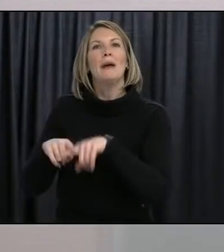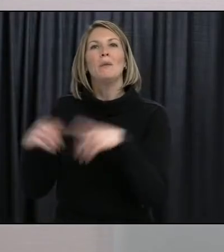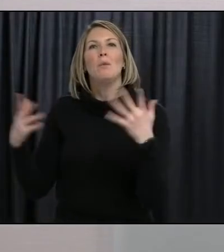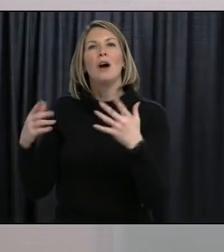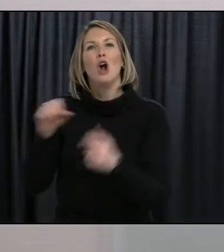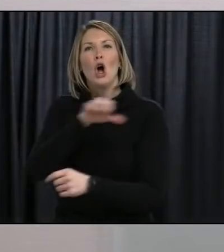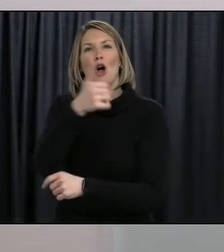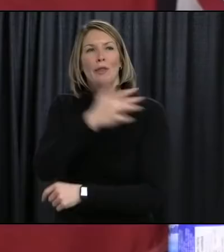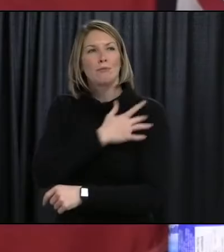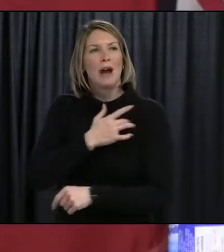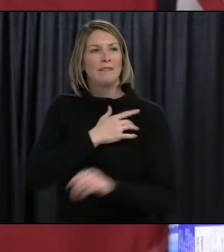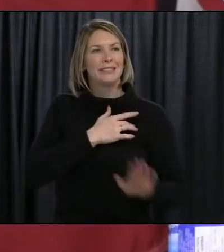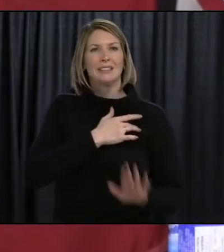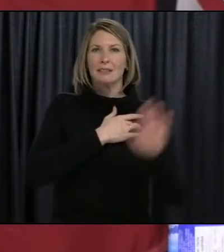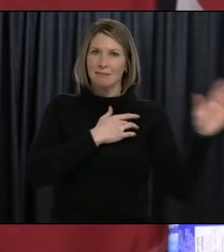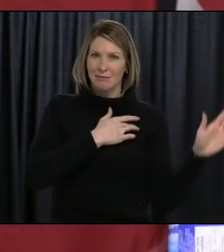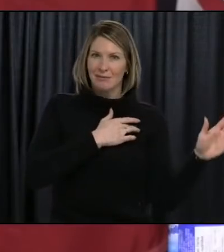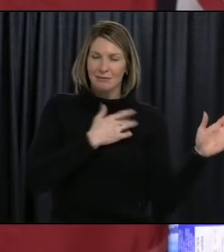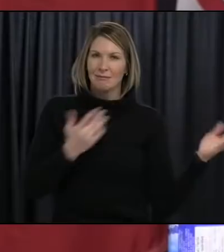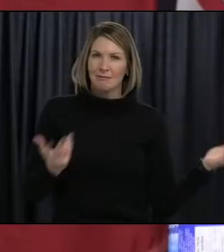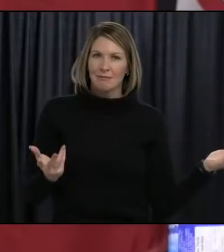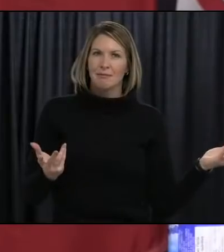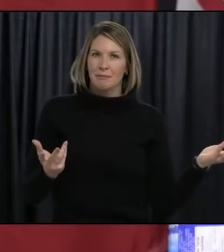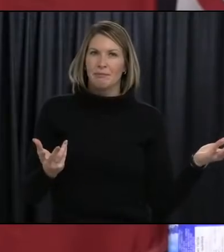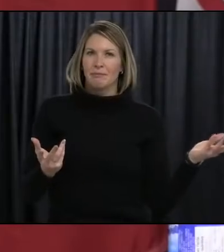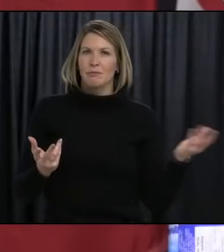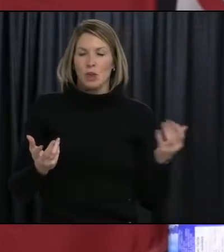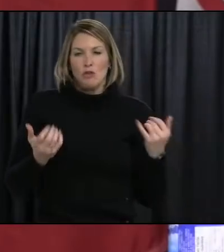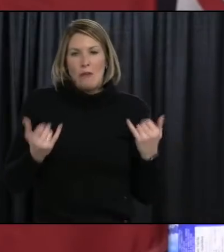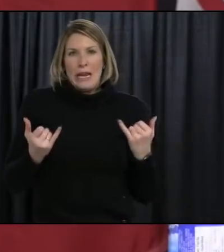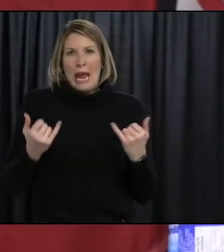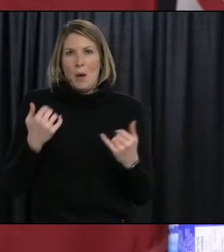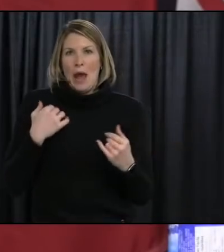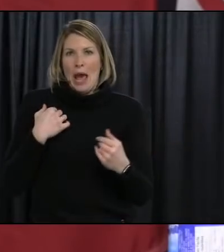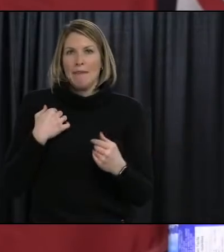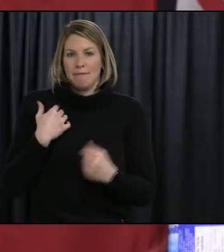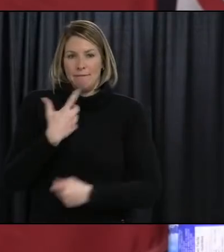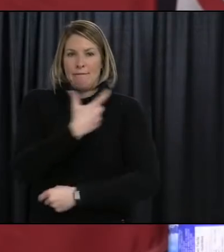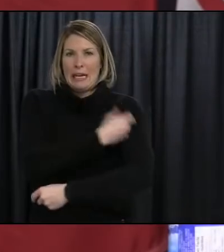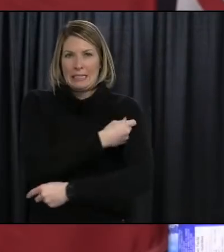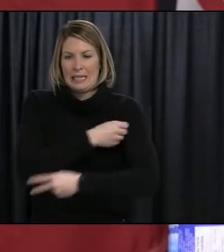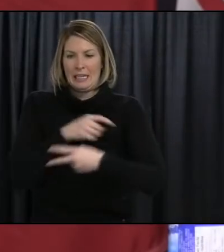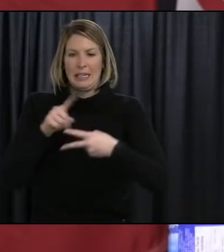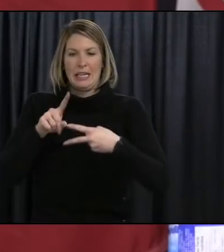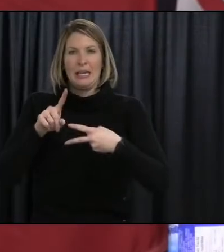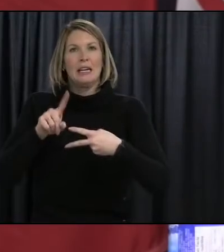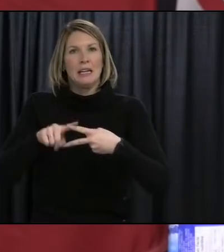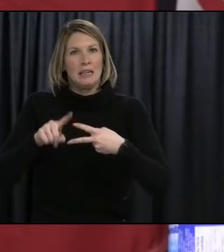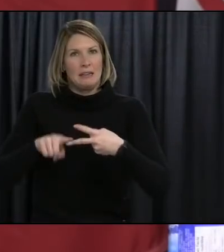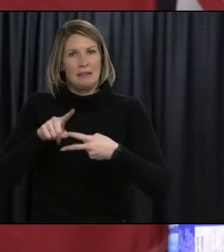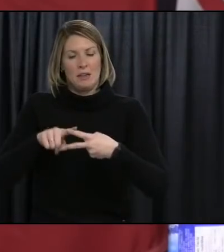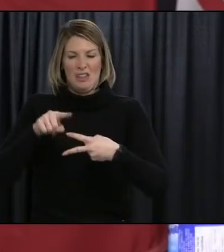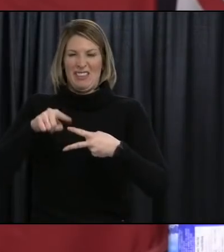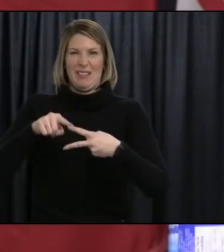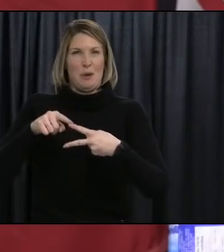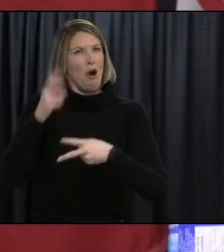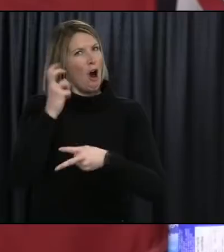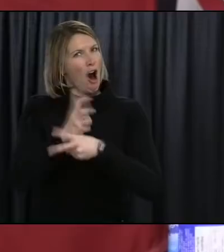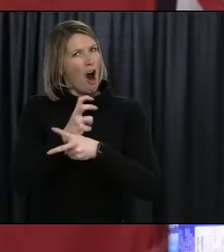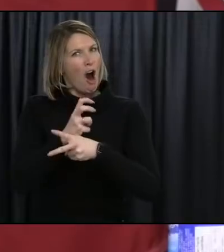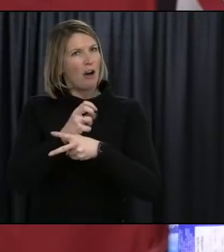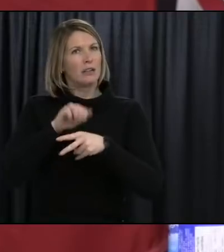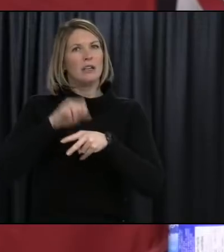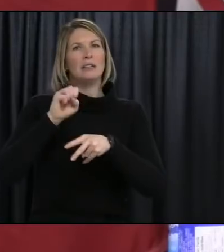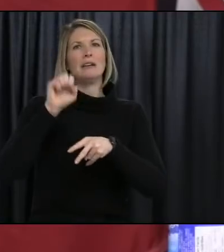jurisdictions. We currently have a vaccine, one which is very difficult to move around and has